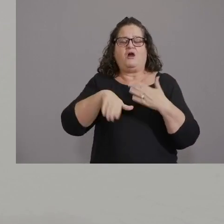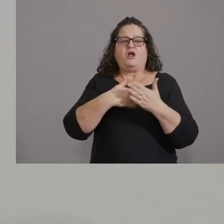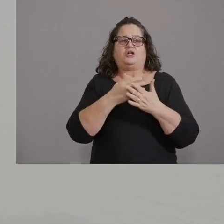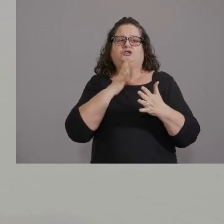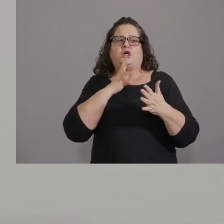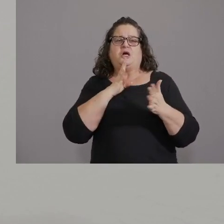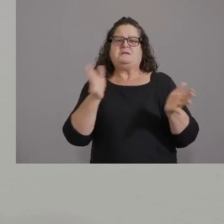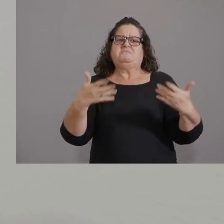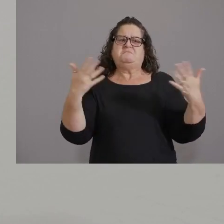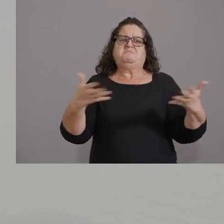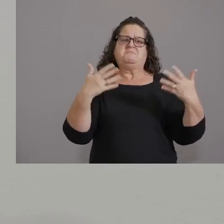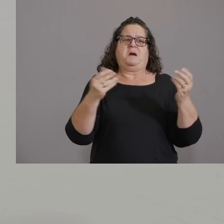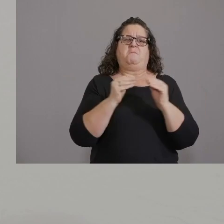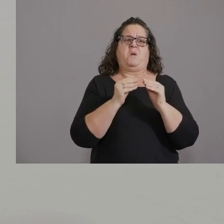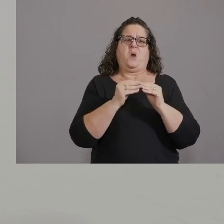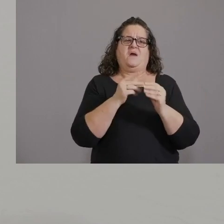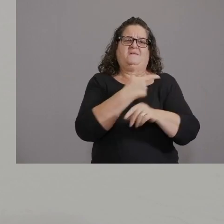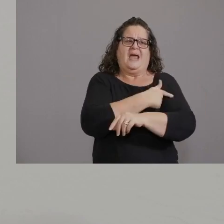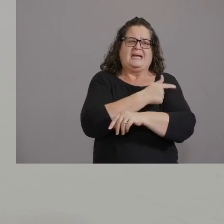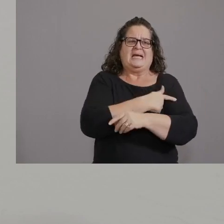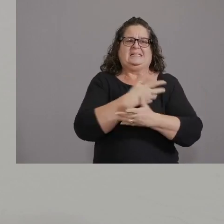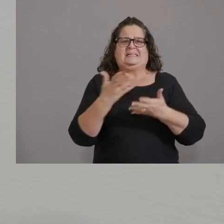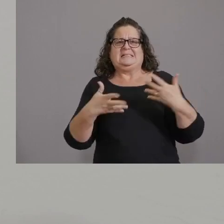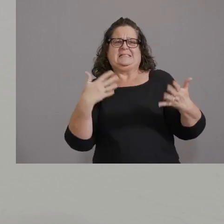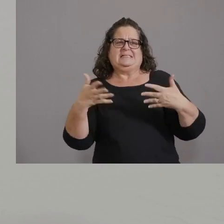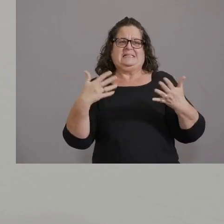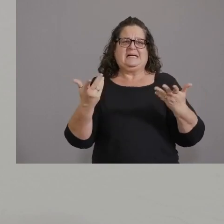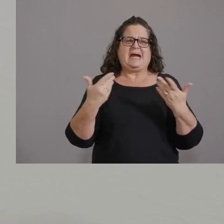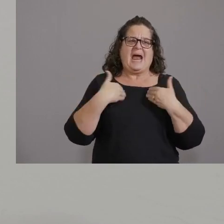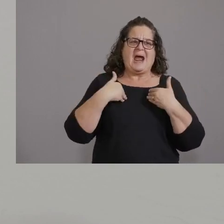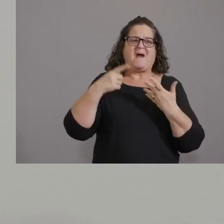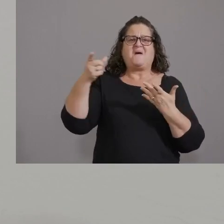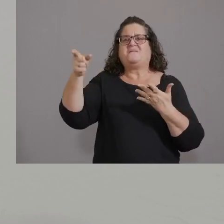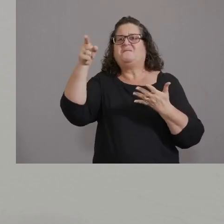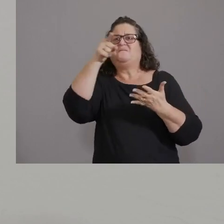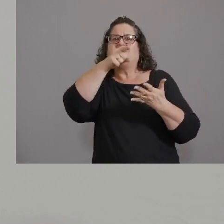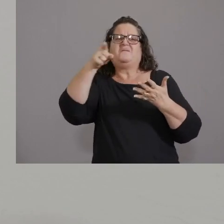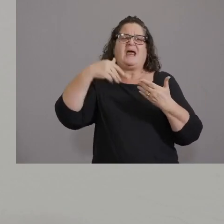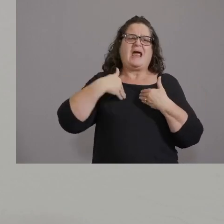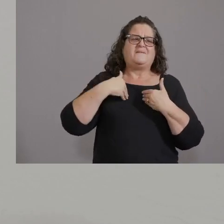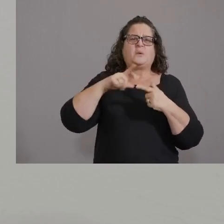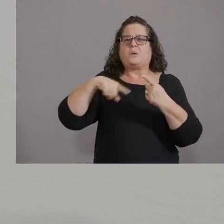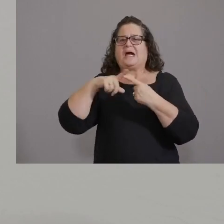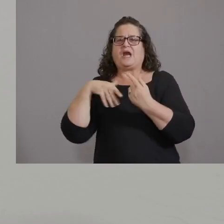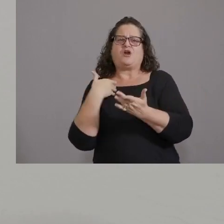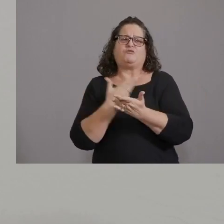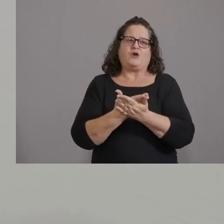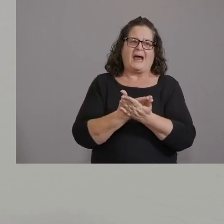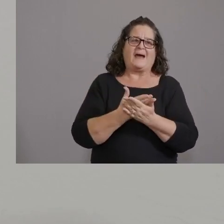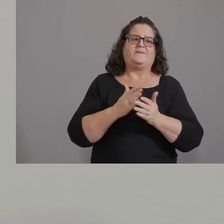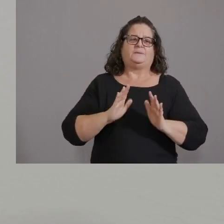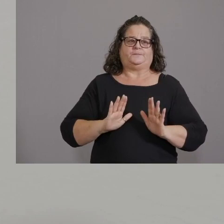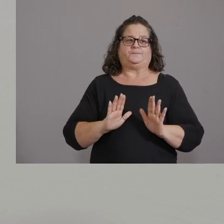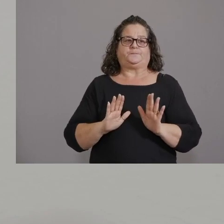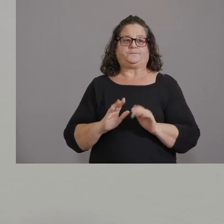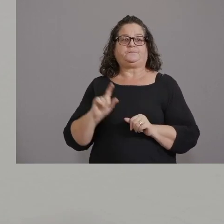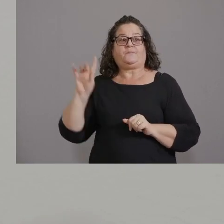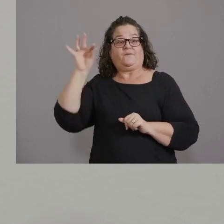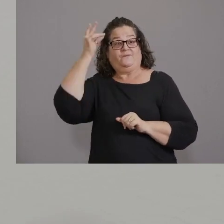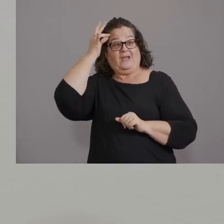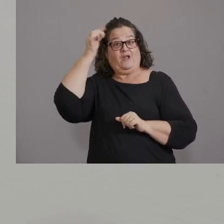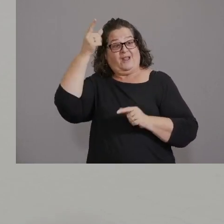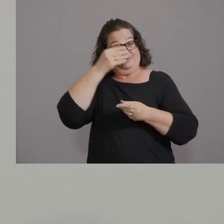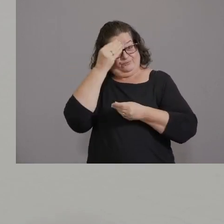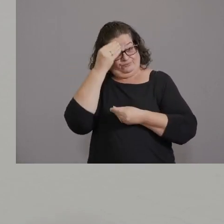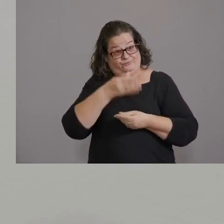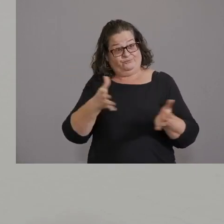a vaccine is out there and will be coming fairly soon. Because of the news from the federal government that they have not been setting aside that